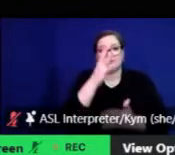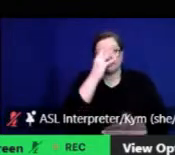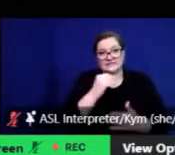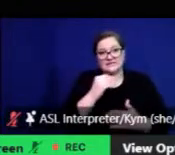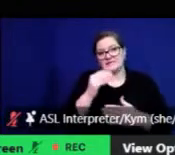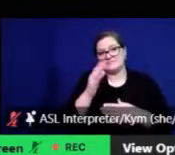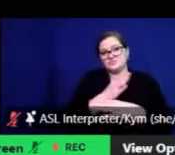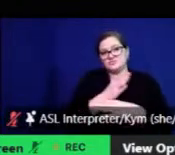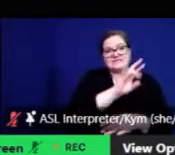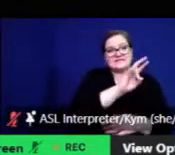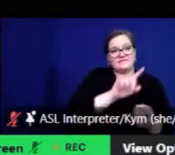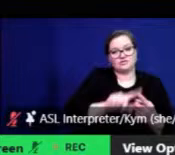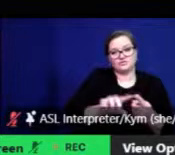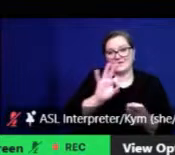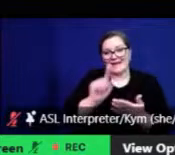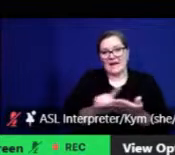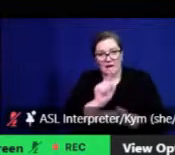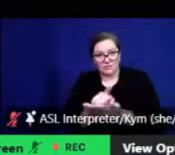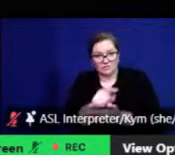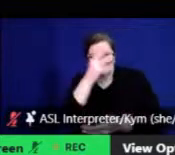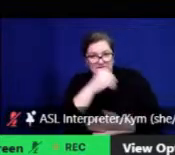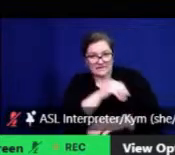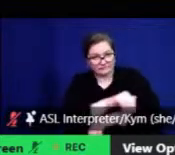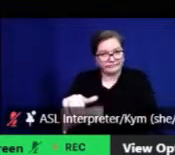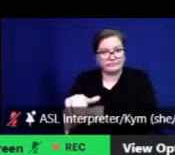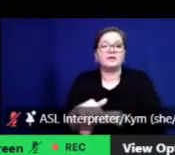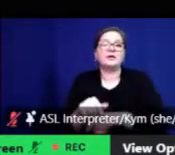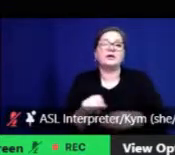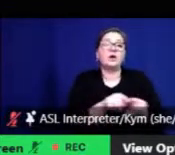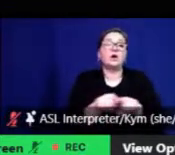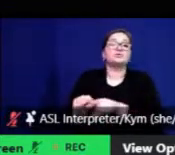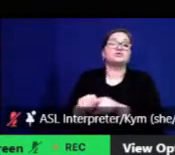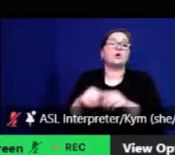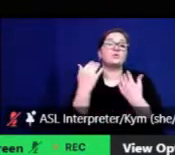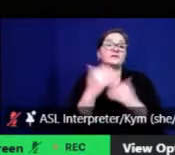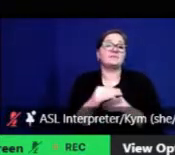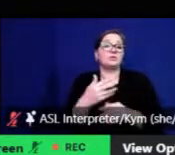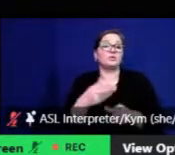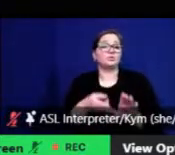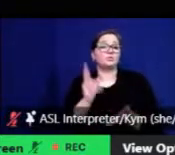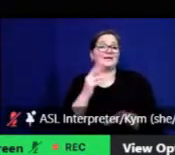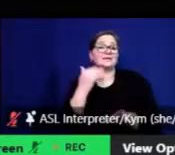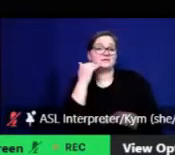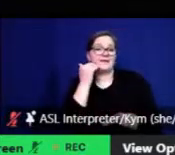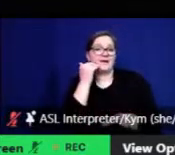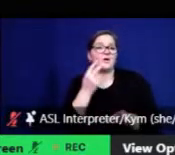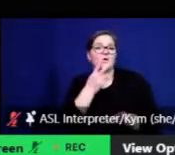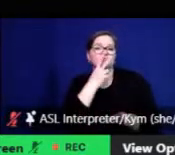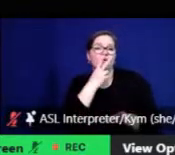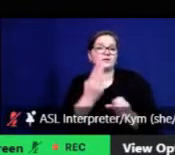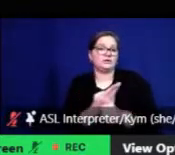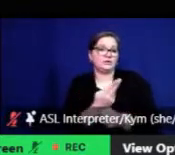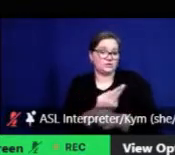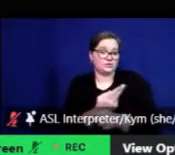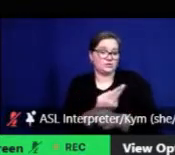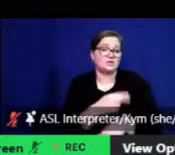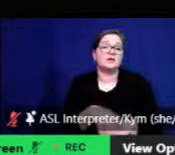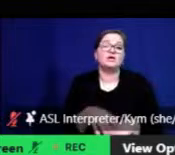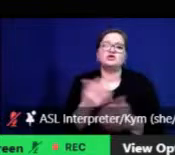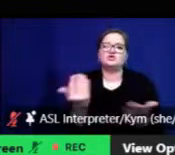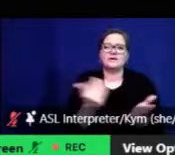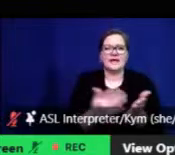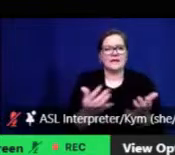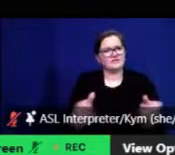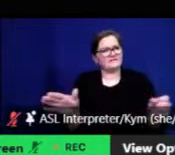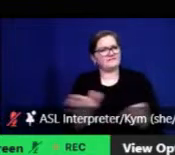and 9, and we limit and quit our tobacco use. And so, again, I just wanted to give this full picture